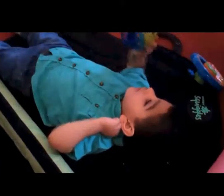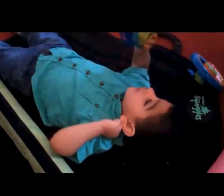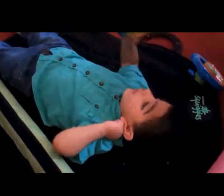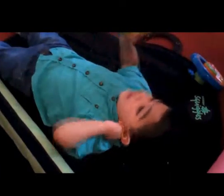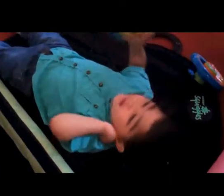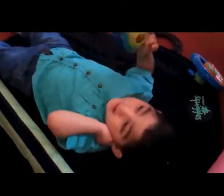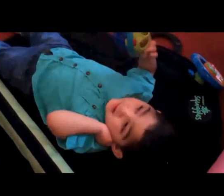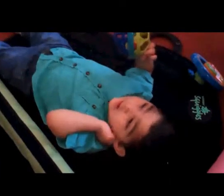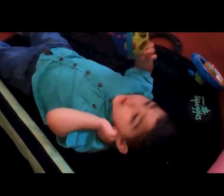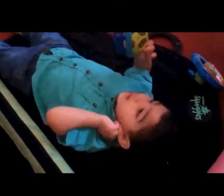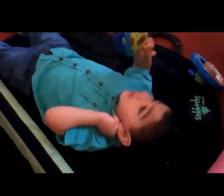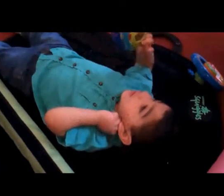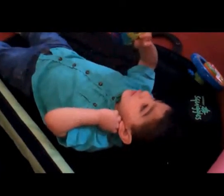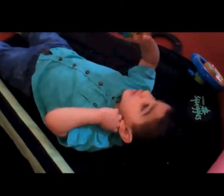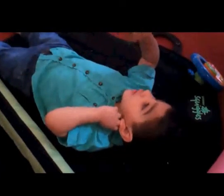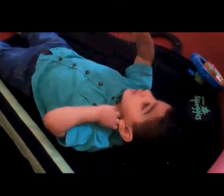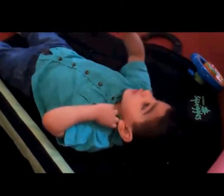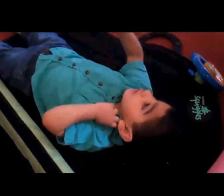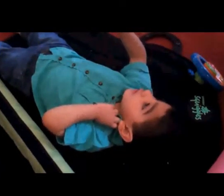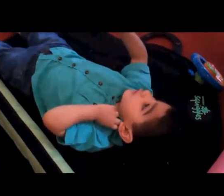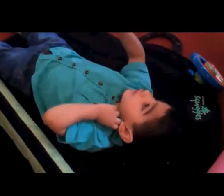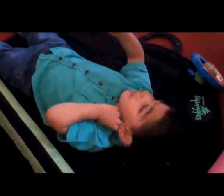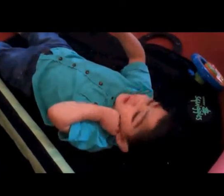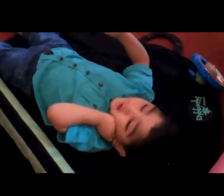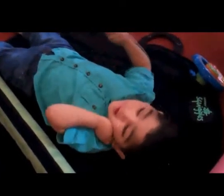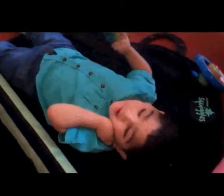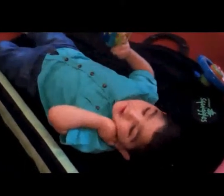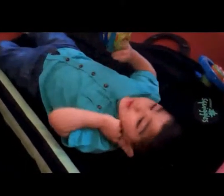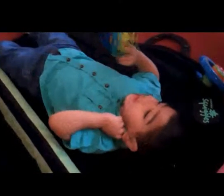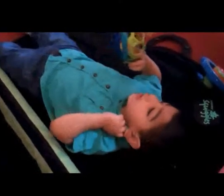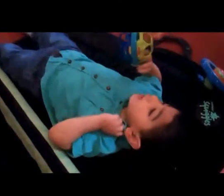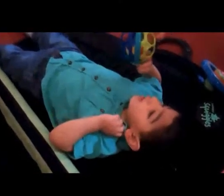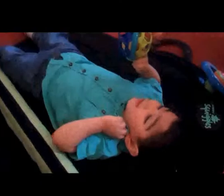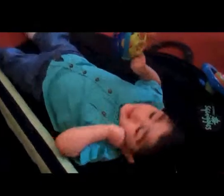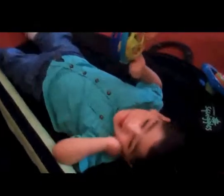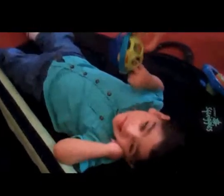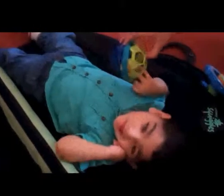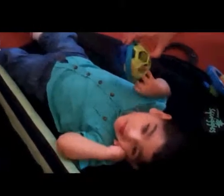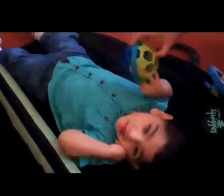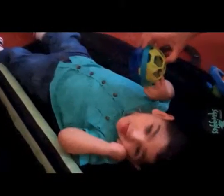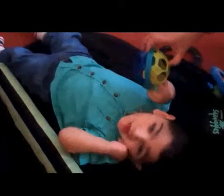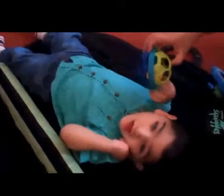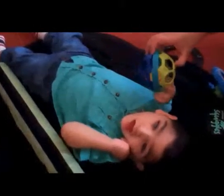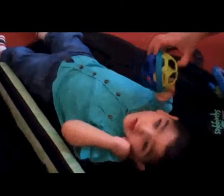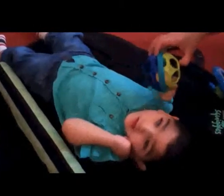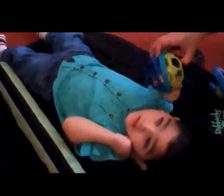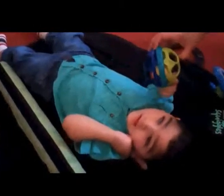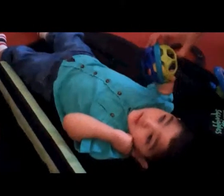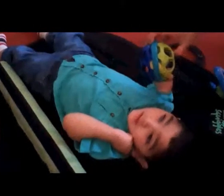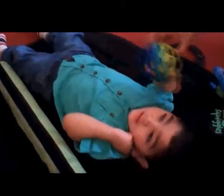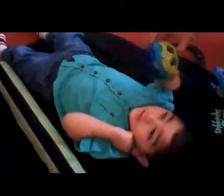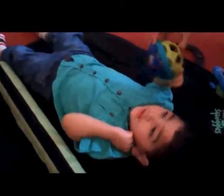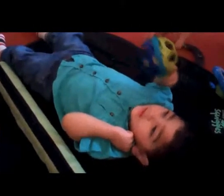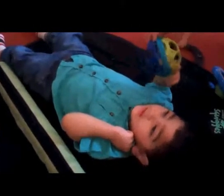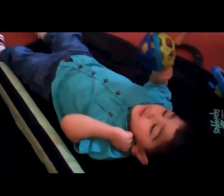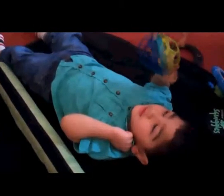Now Hashim is lying on his back on a mat on the floor. The rattle ball is shaken at his right